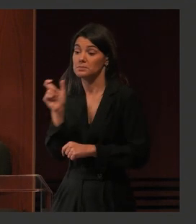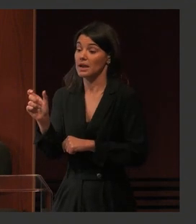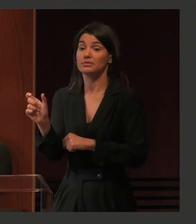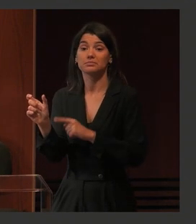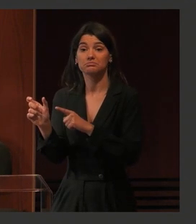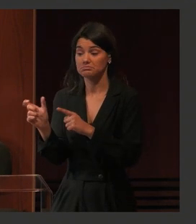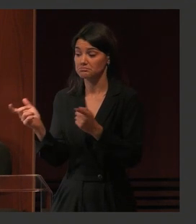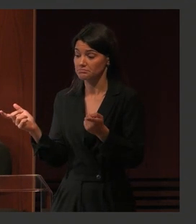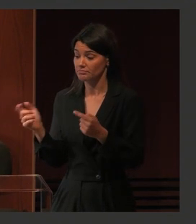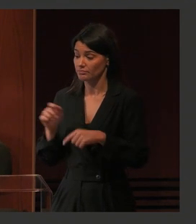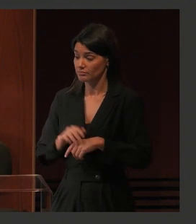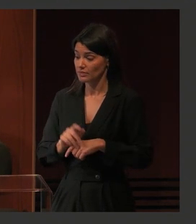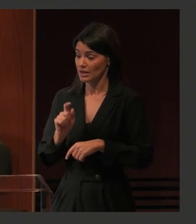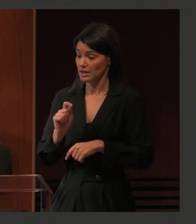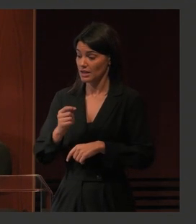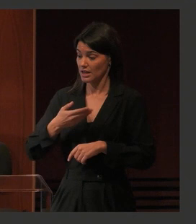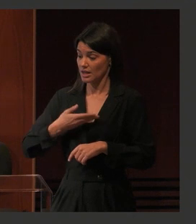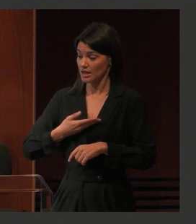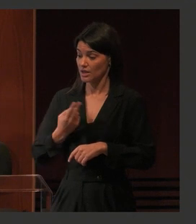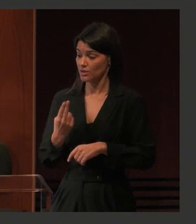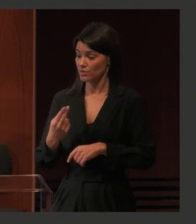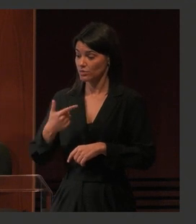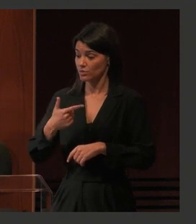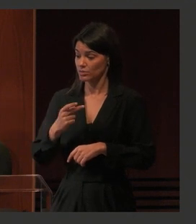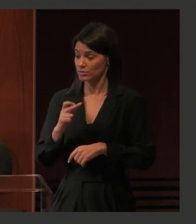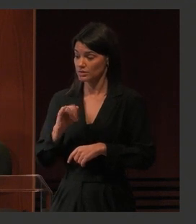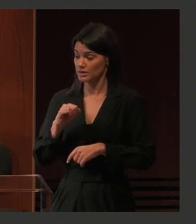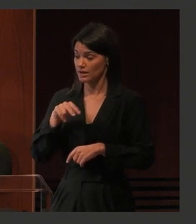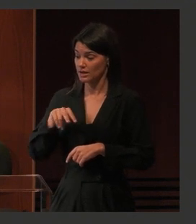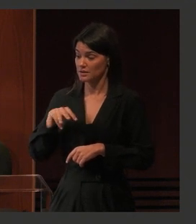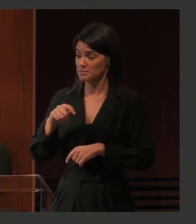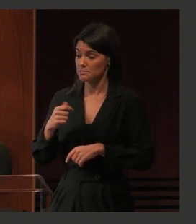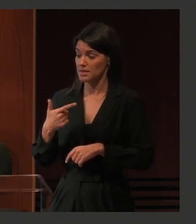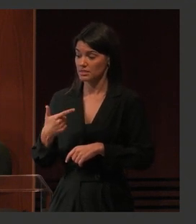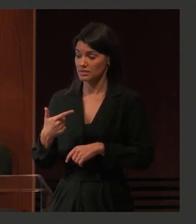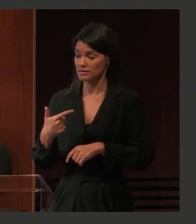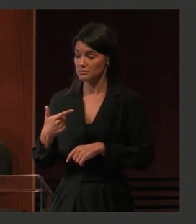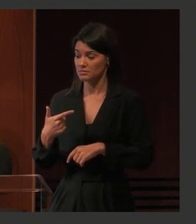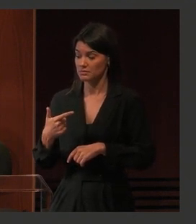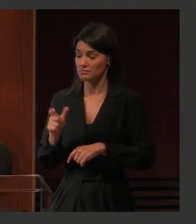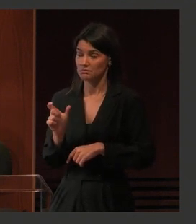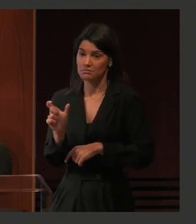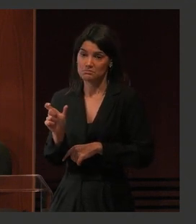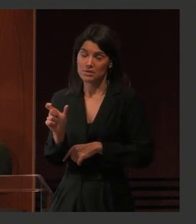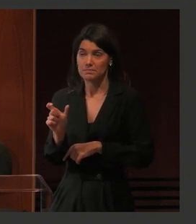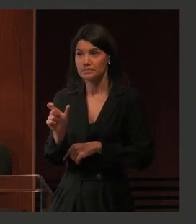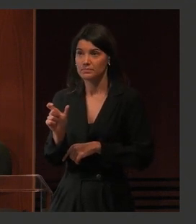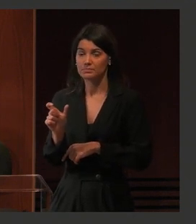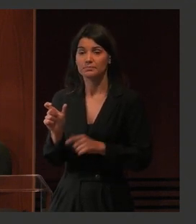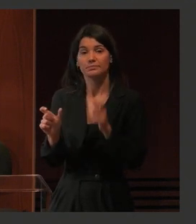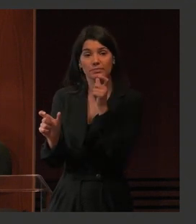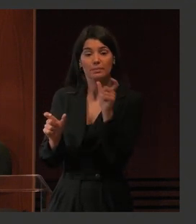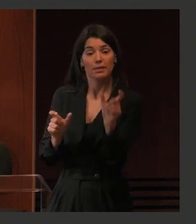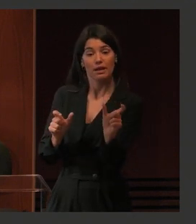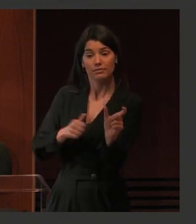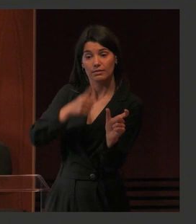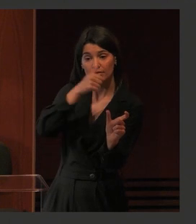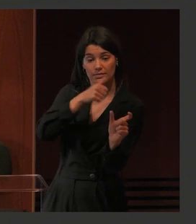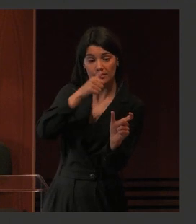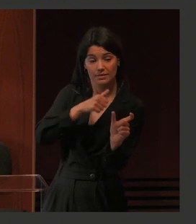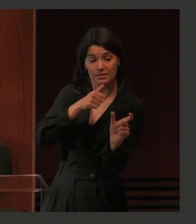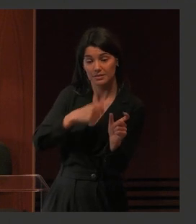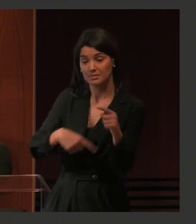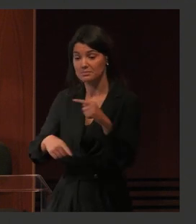edutainment. Edutainment is a combination of the words entertaining and